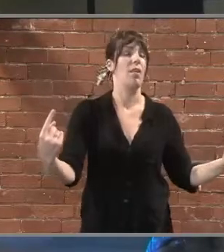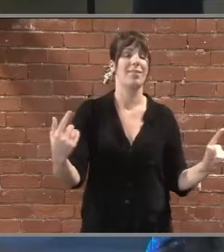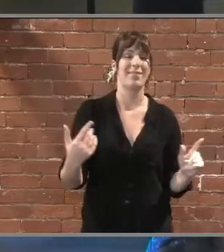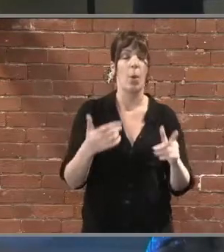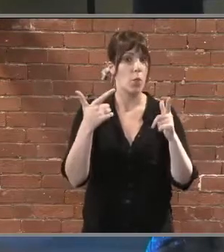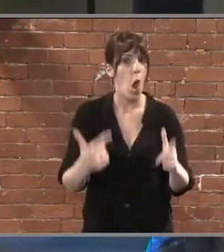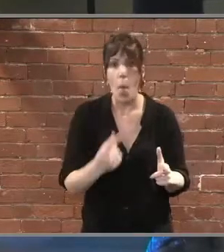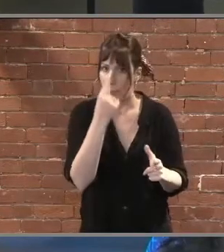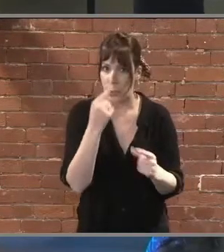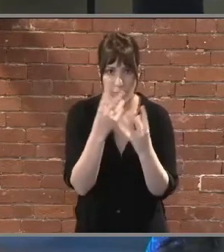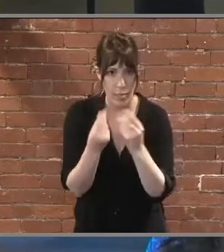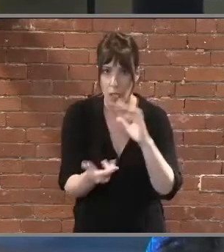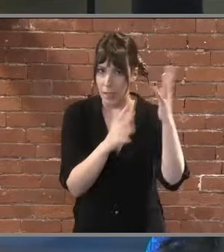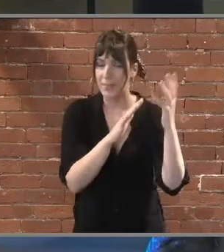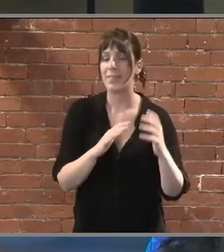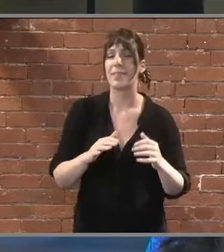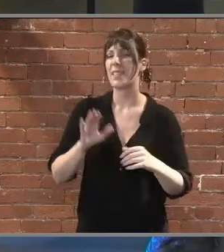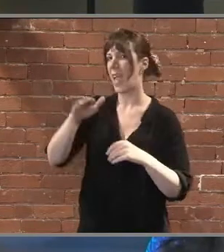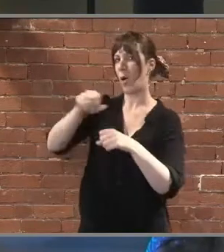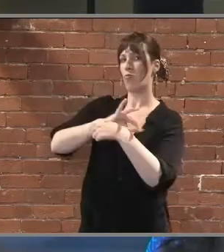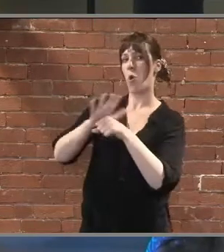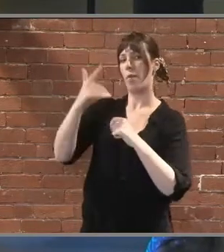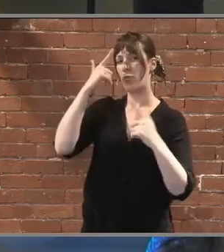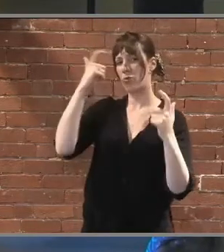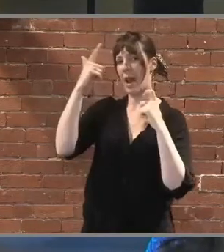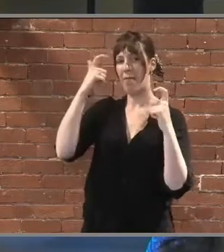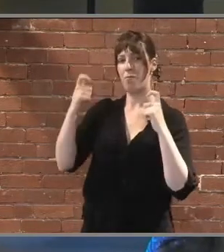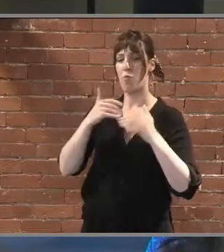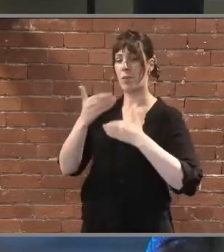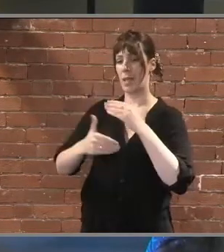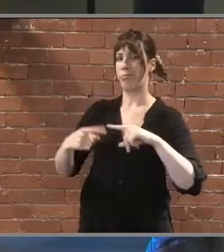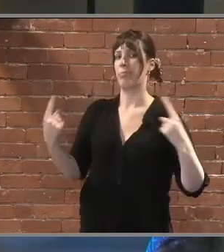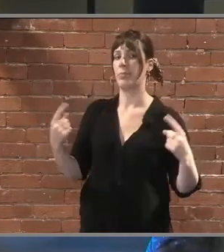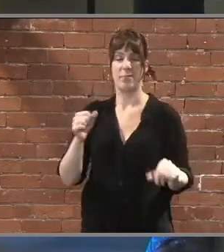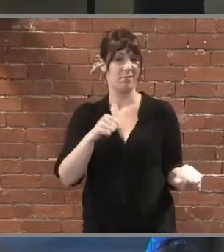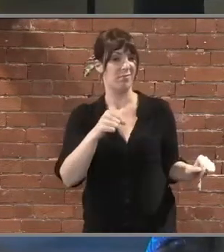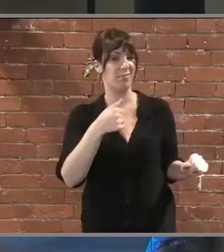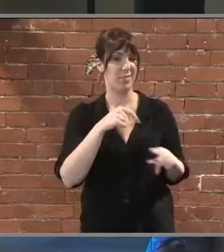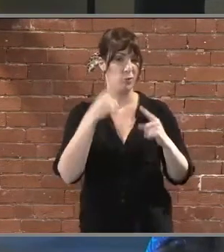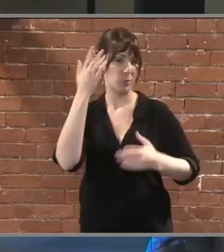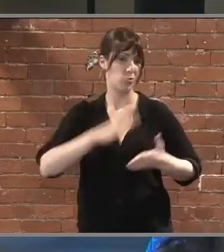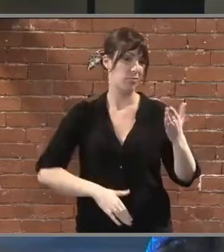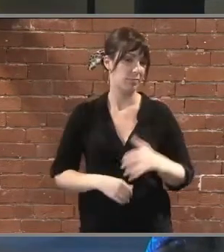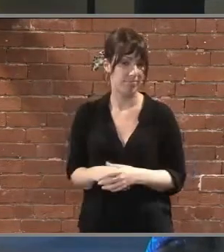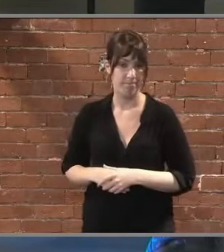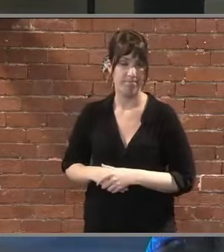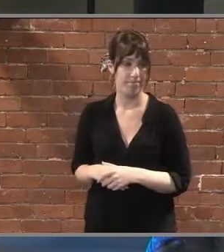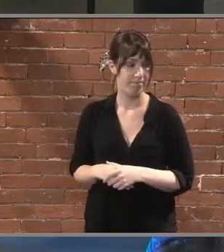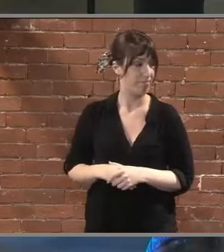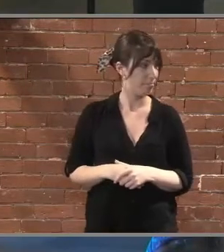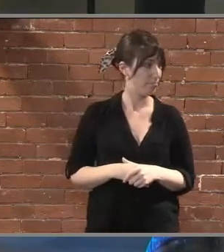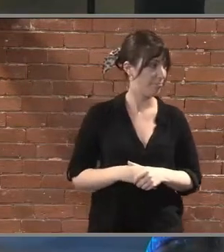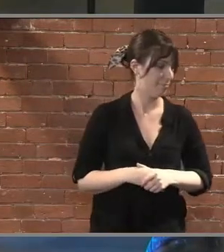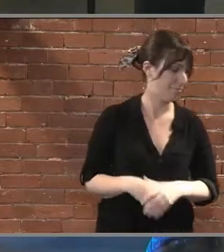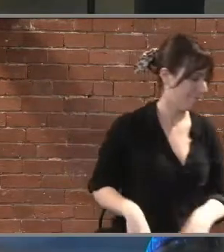The COVID creative process. It's a whole other experience. So, wow. So we were talking earlier about Bonds in particular.